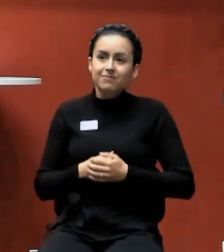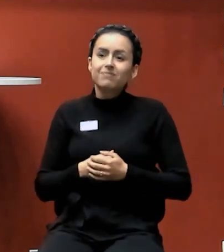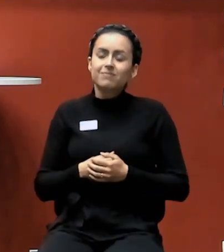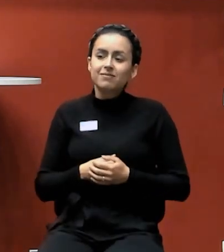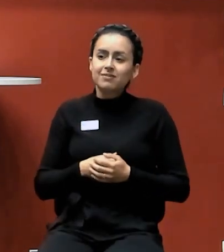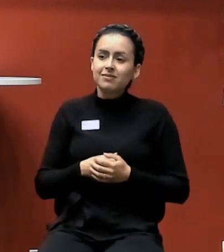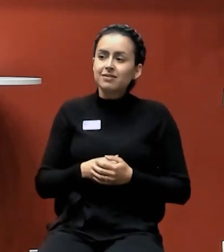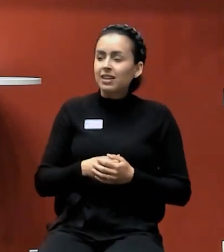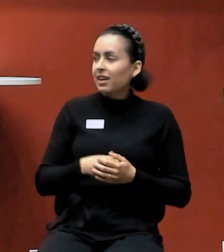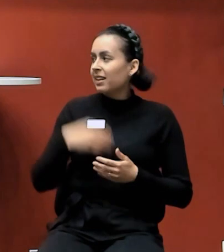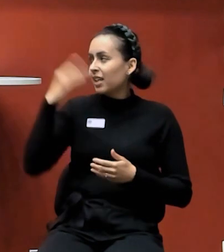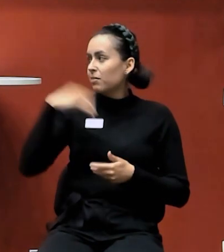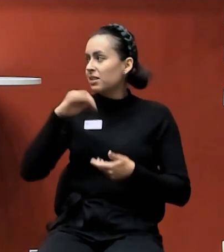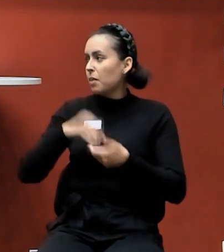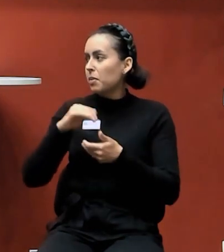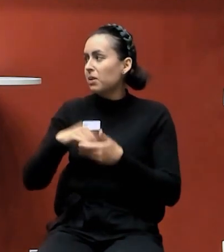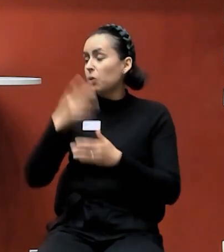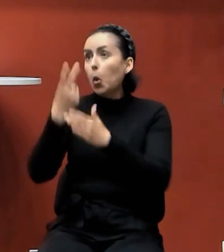saving people from drowning. Interesting.